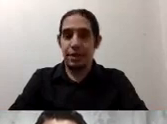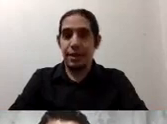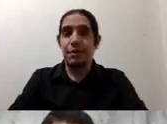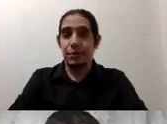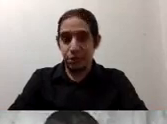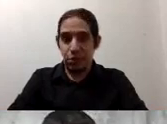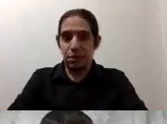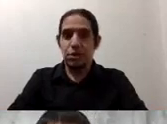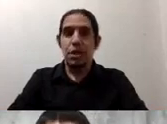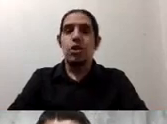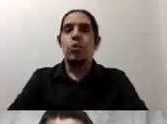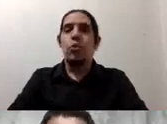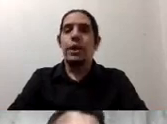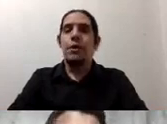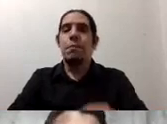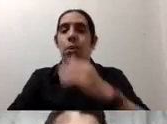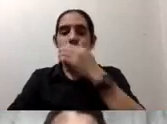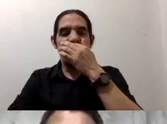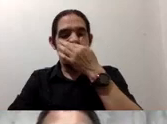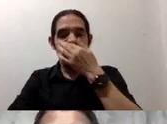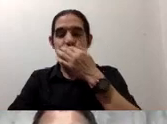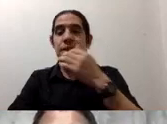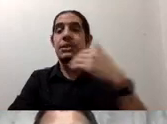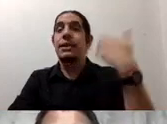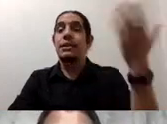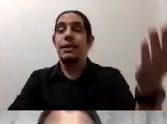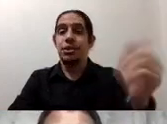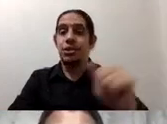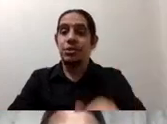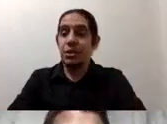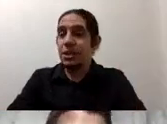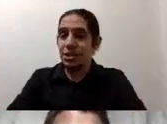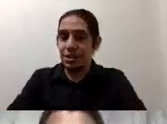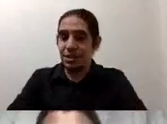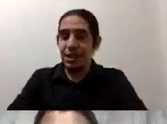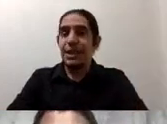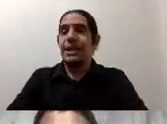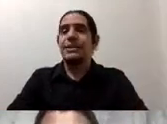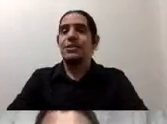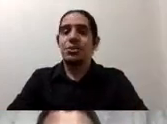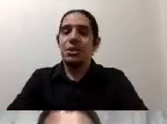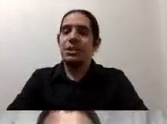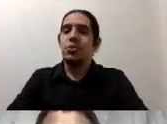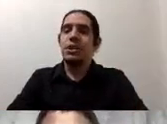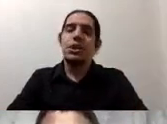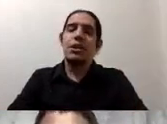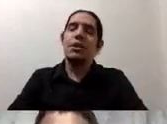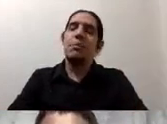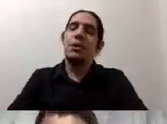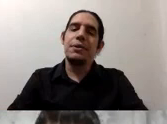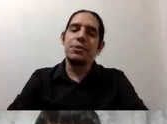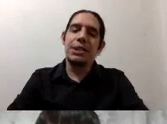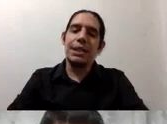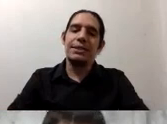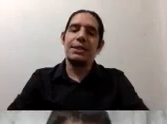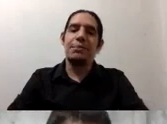students' results were more encouraging than their teachers, as students were generally